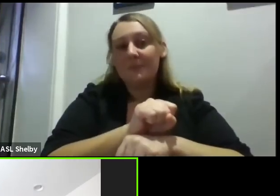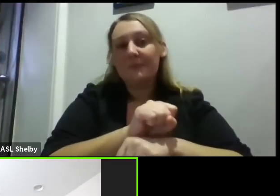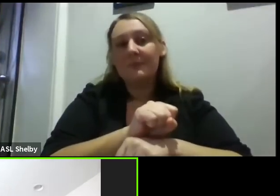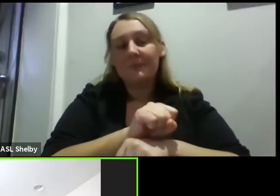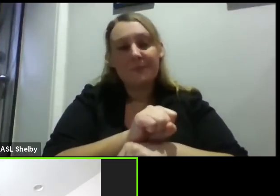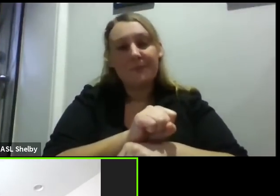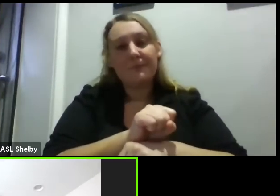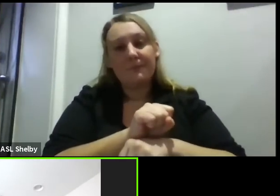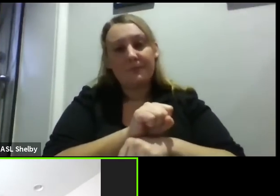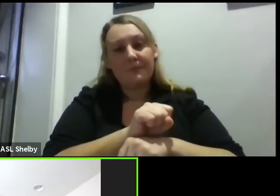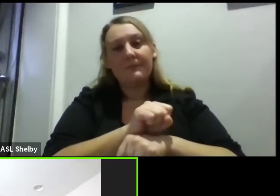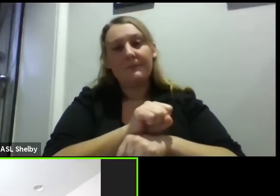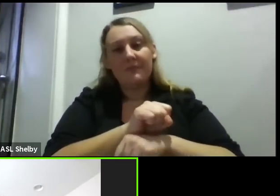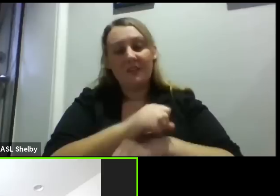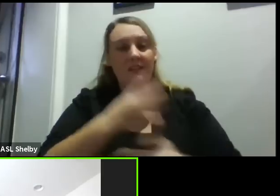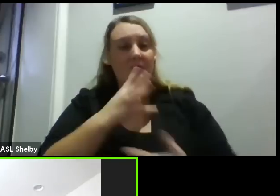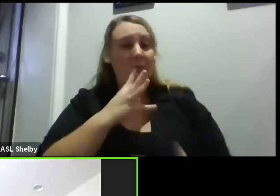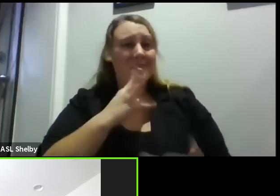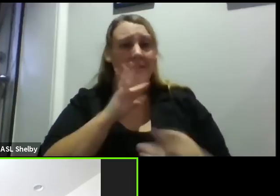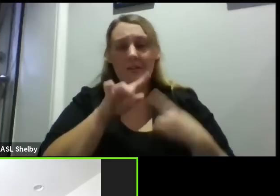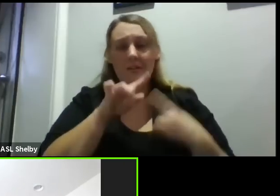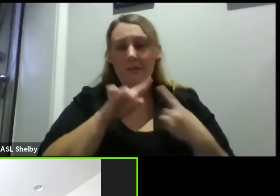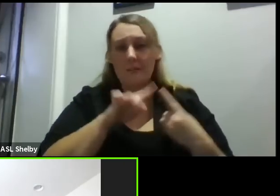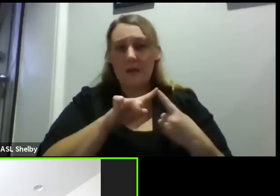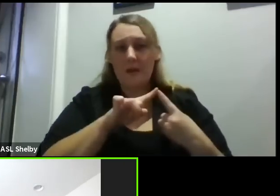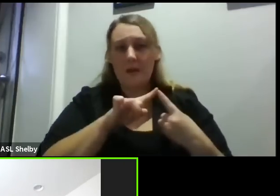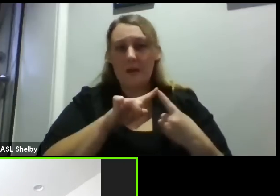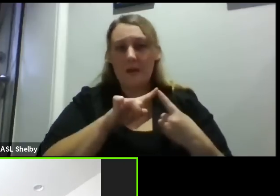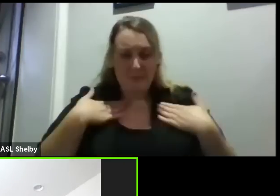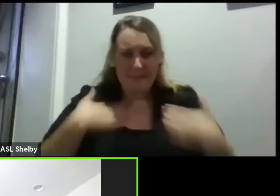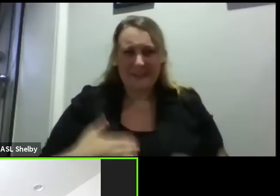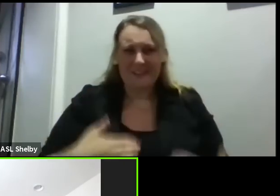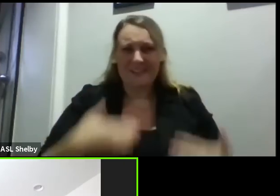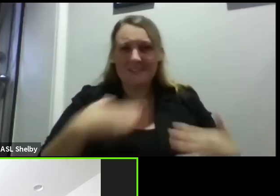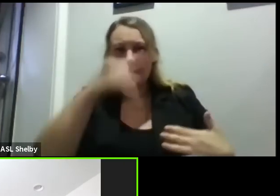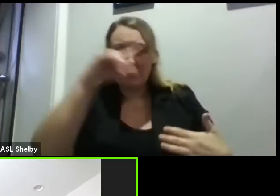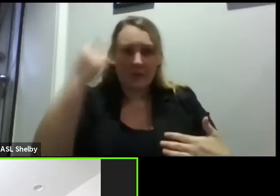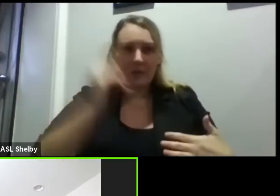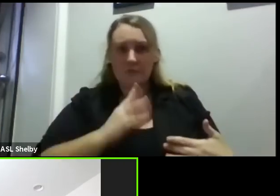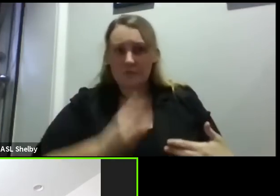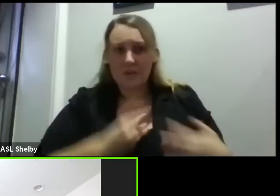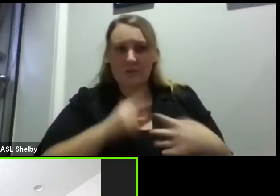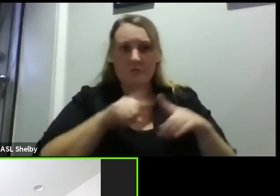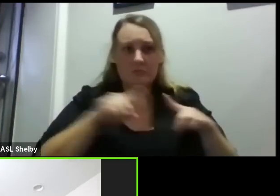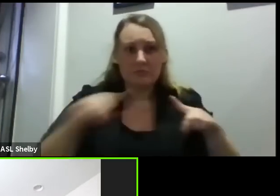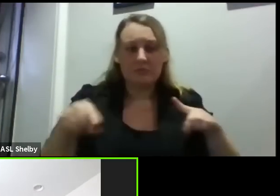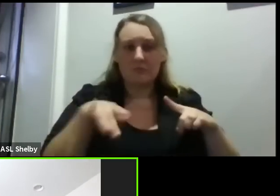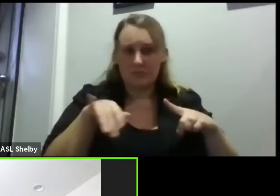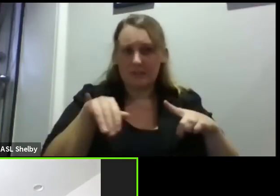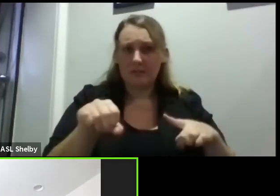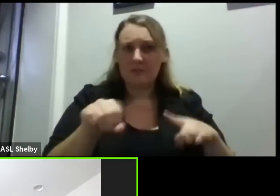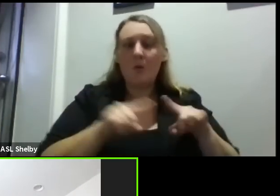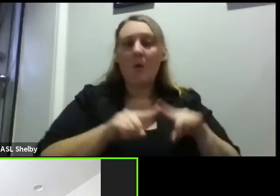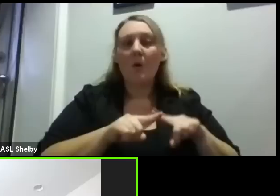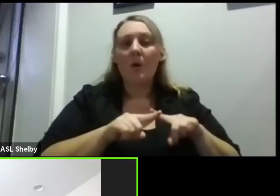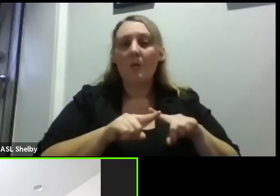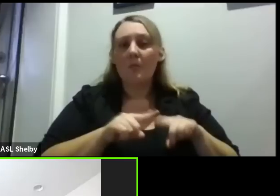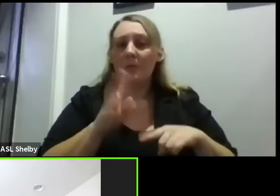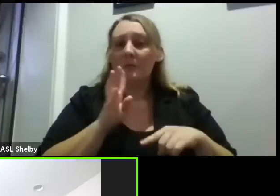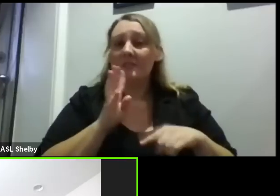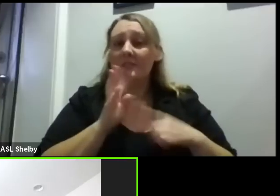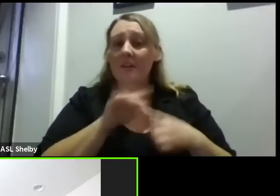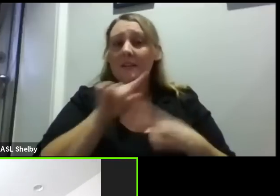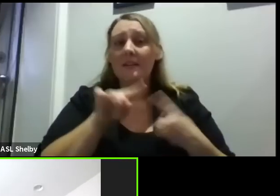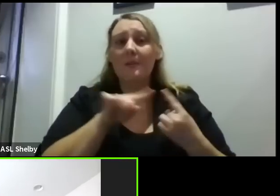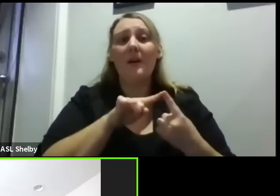Black bodies, on trans bodies, on disabled bodies, on houseless bodies. But we are also talking about it through state-sanctioned violence